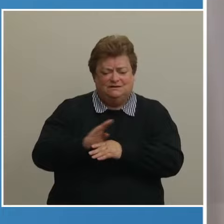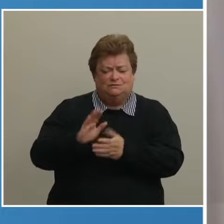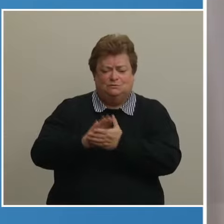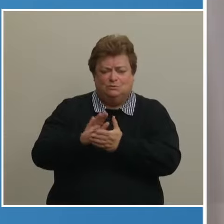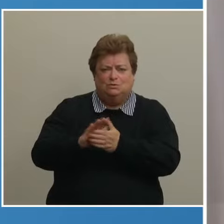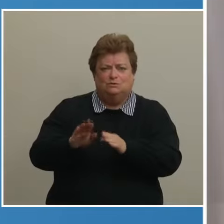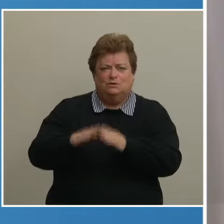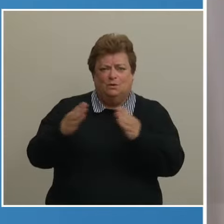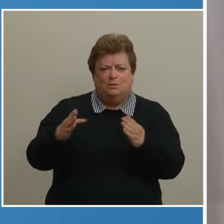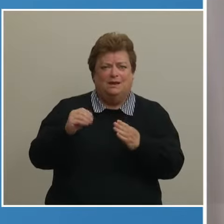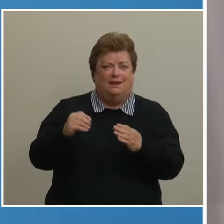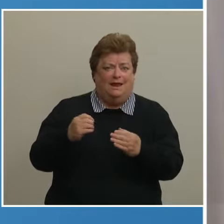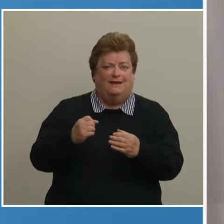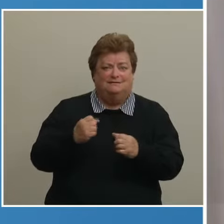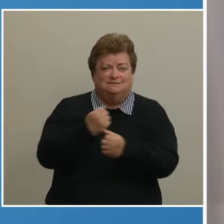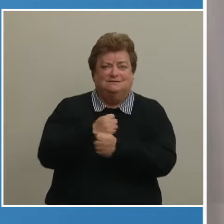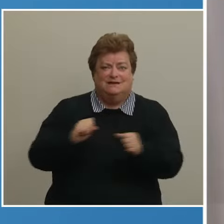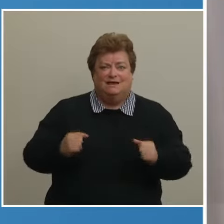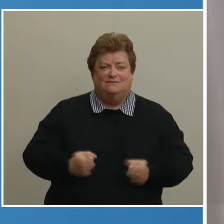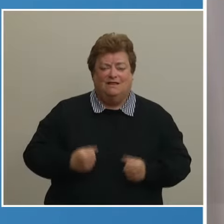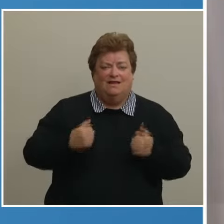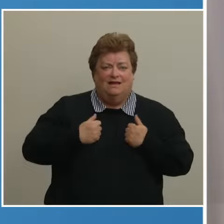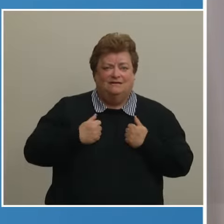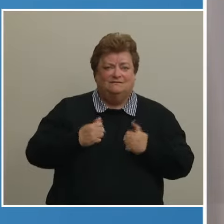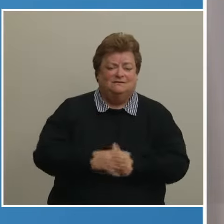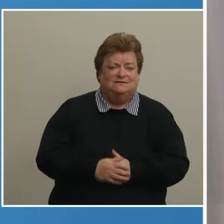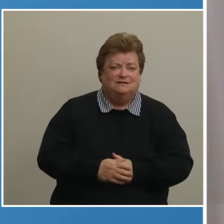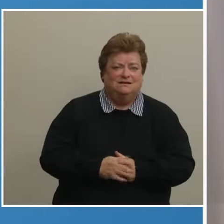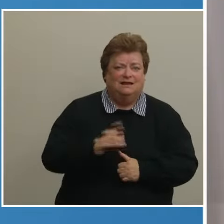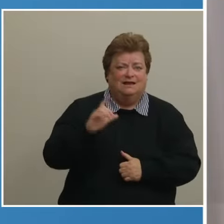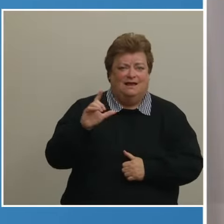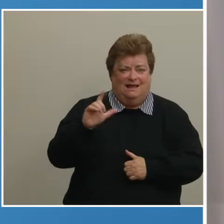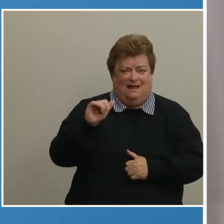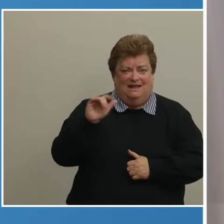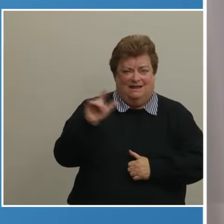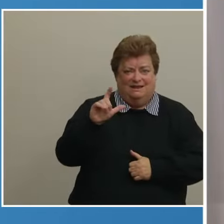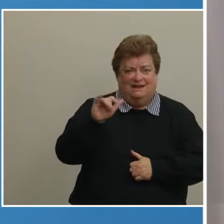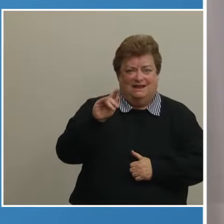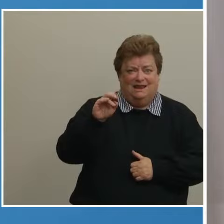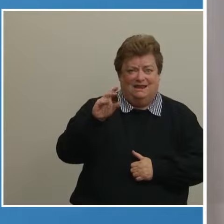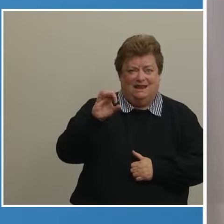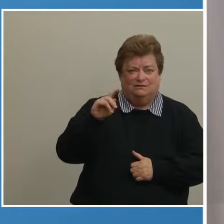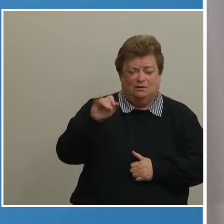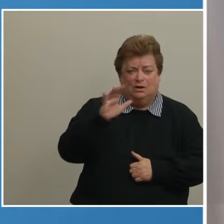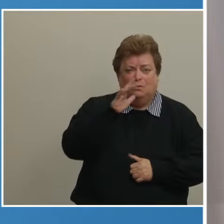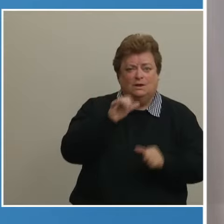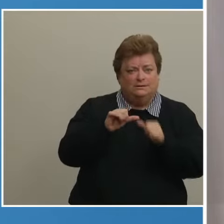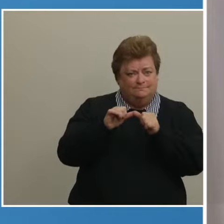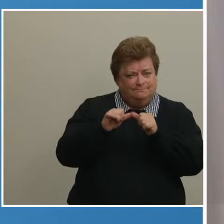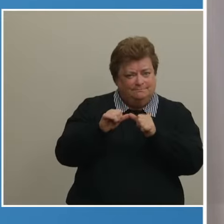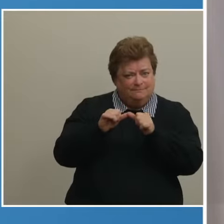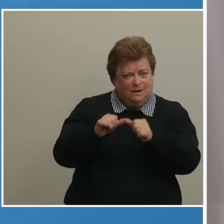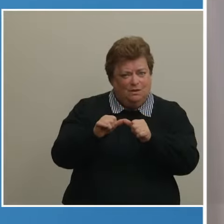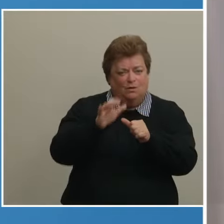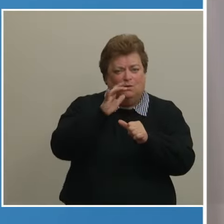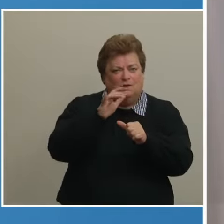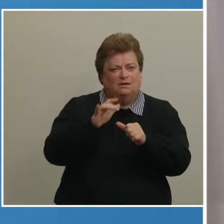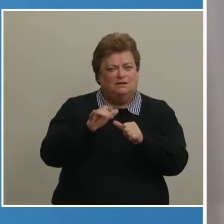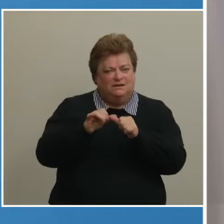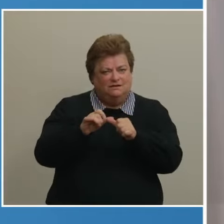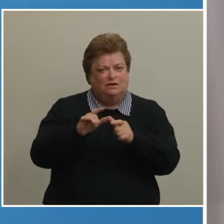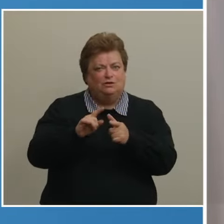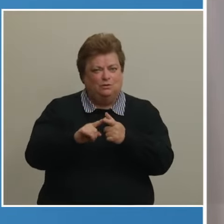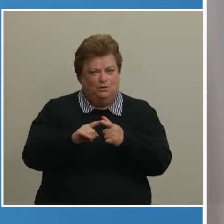and save lives. Lincoln-Lancaster County's steady, data-driven approach will continue to undergird our strategy to move past